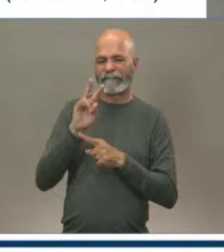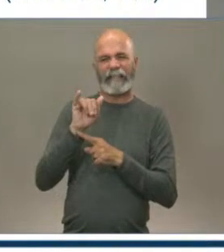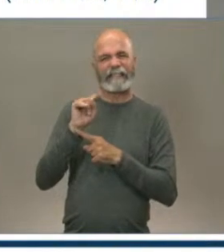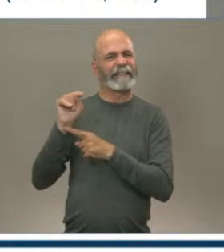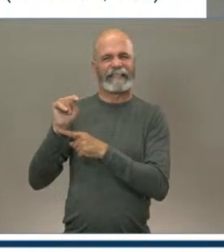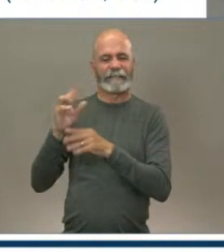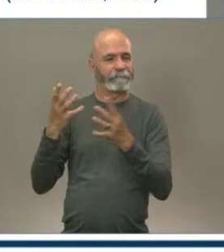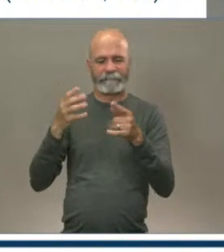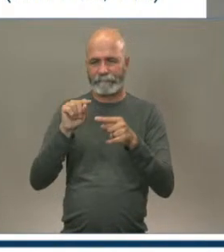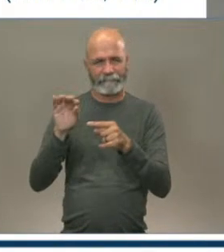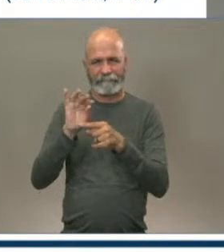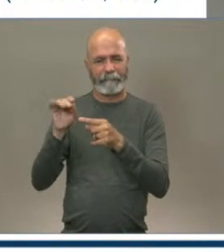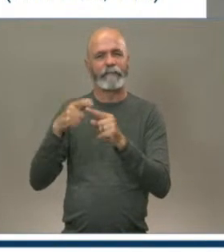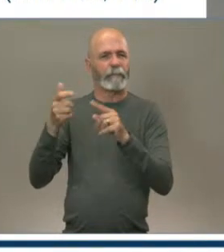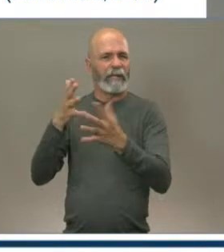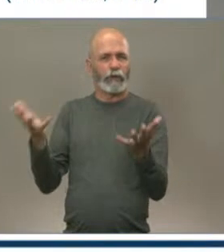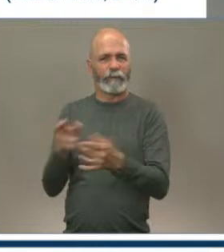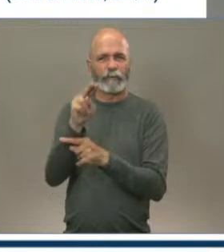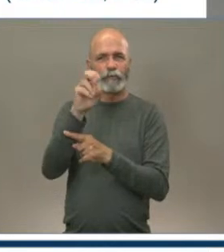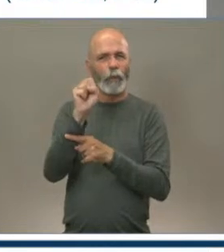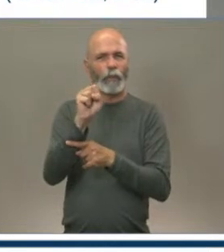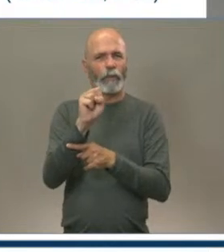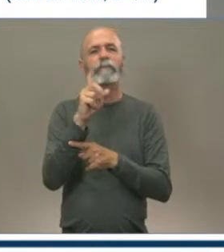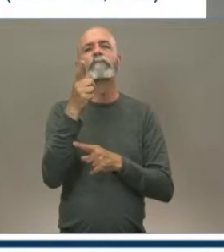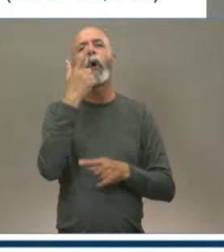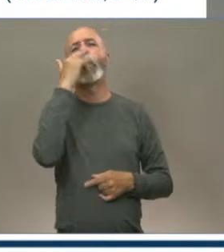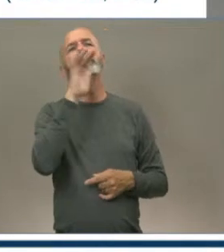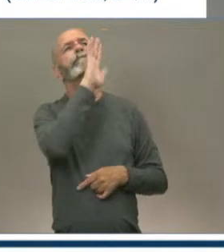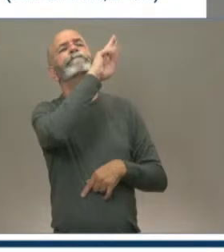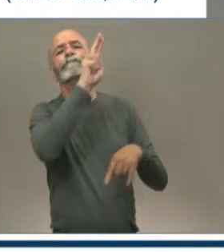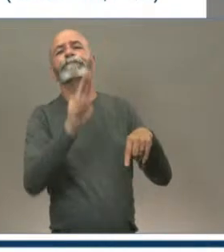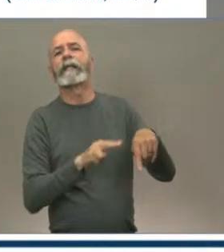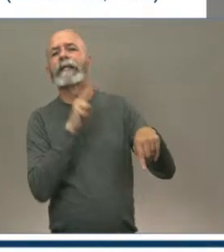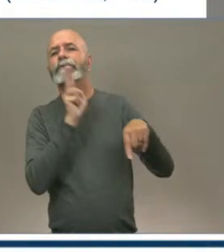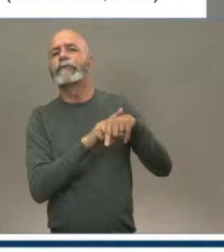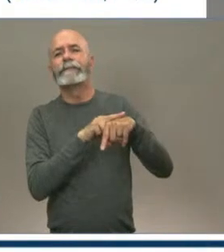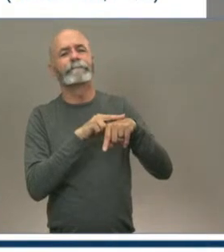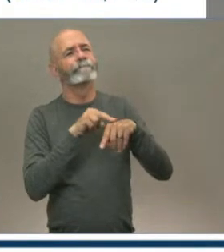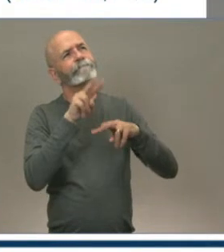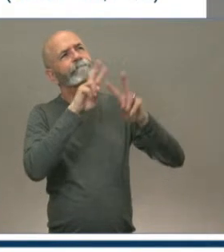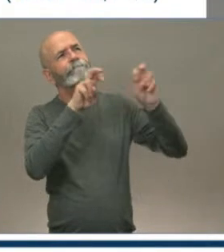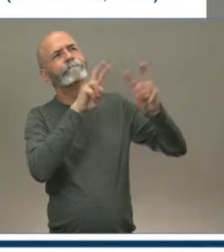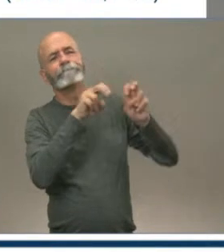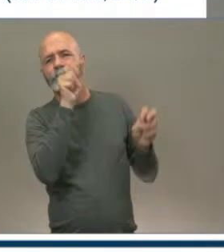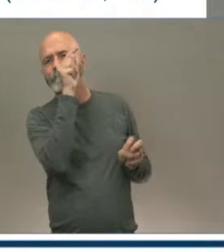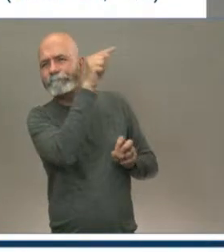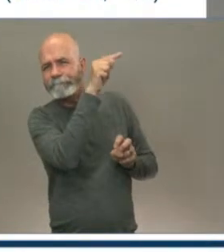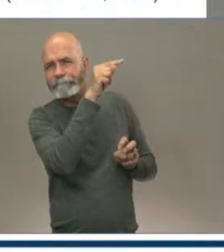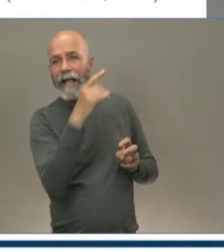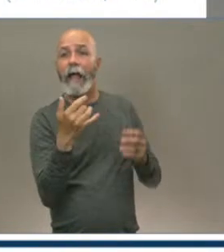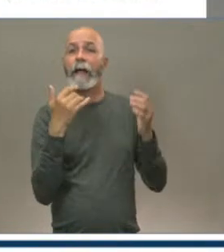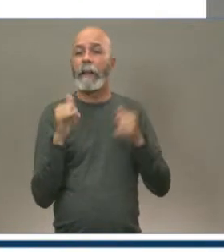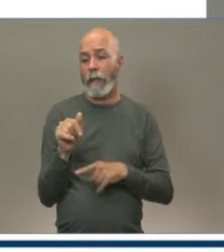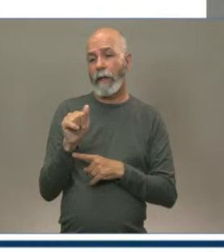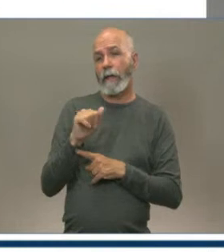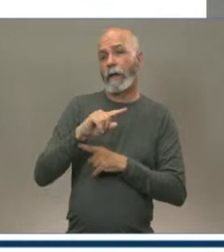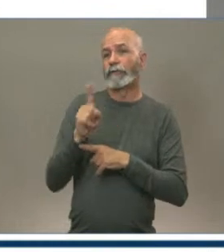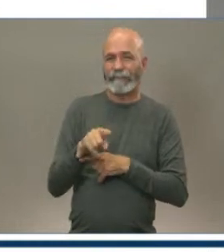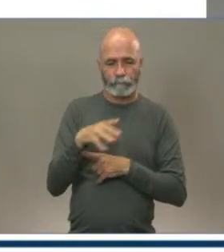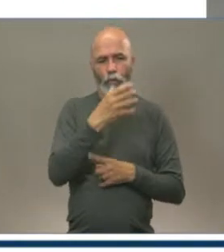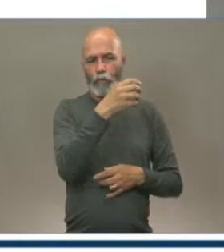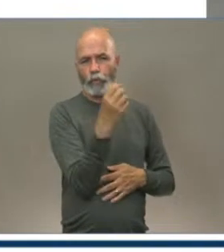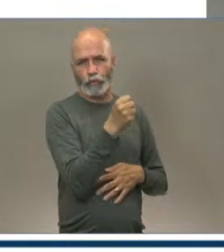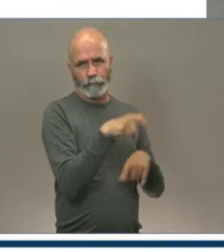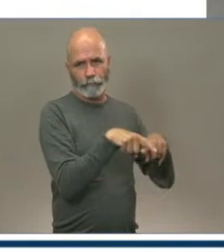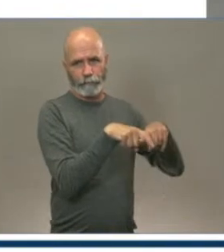we have to look at things from a national perspective. As I've said several times today, we're pausing and not using AstraZeneca anymore for first